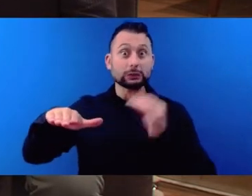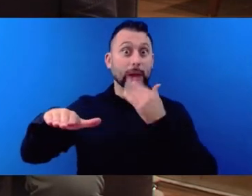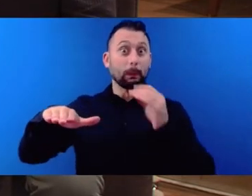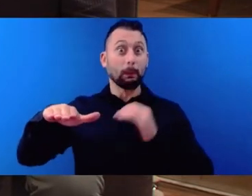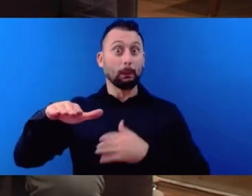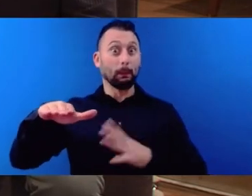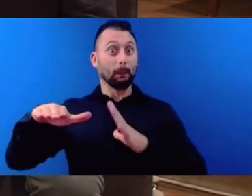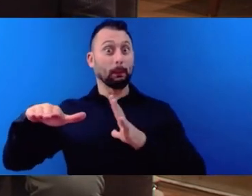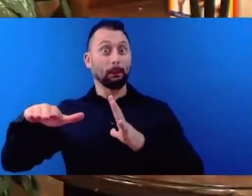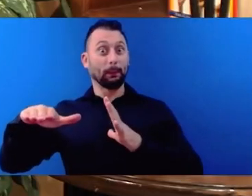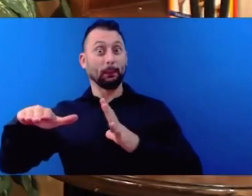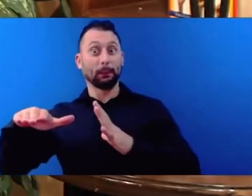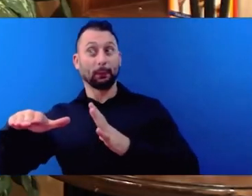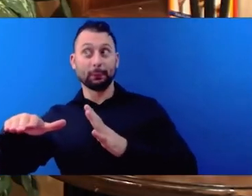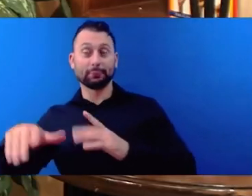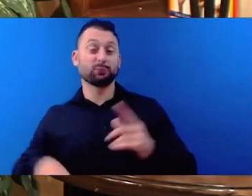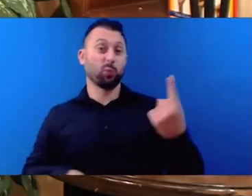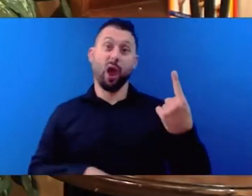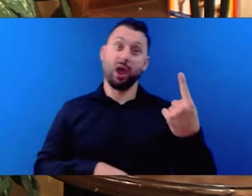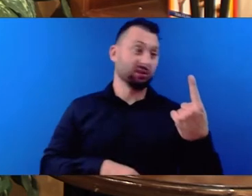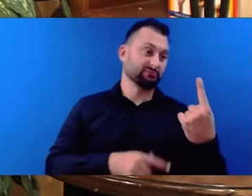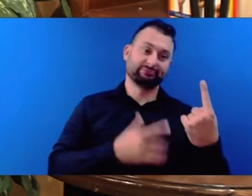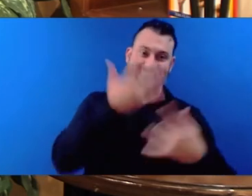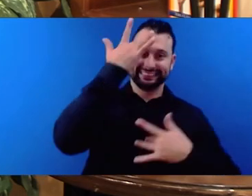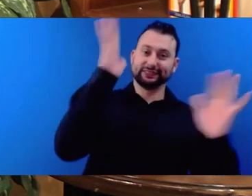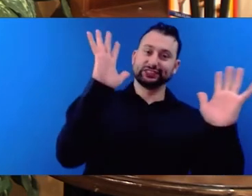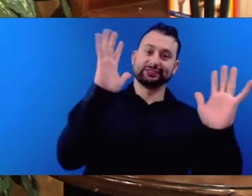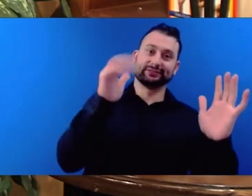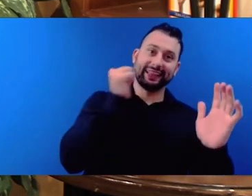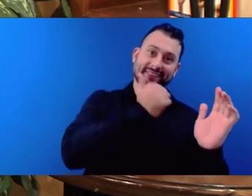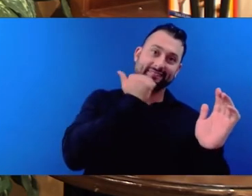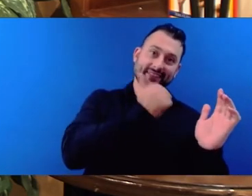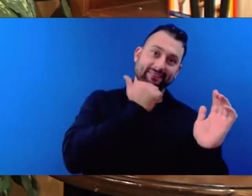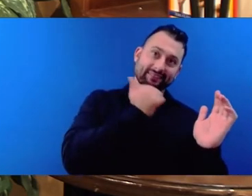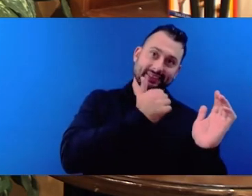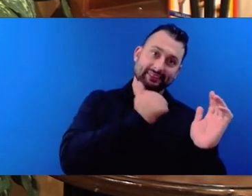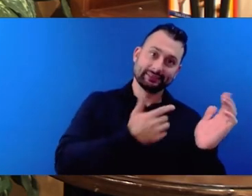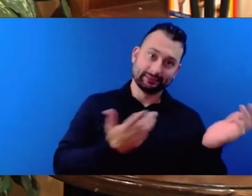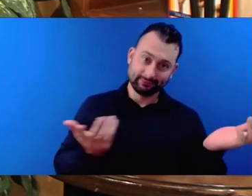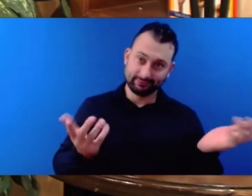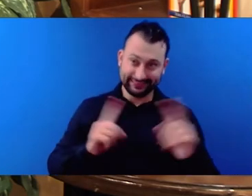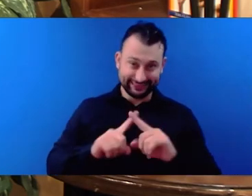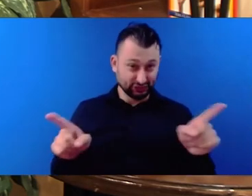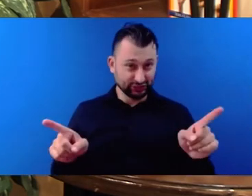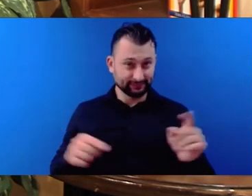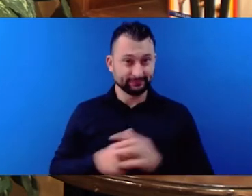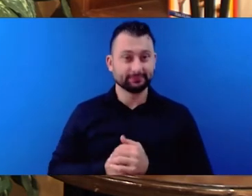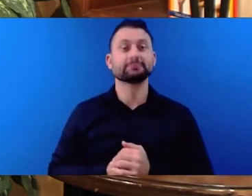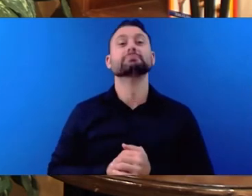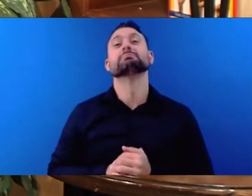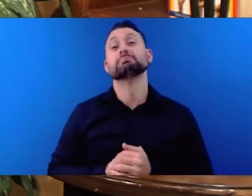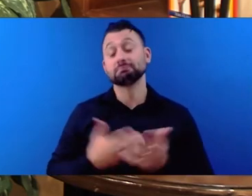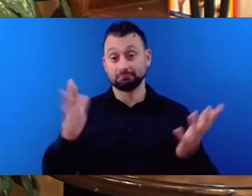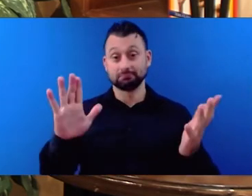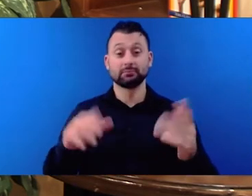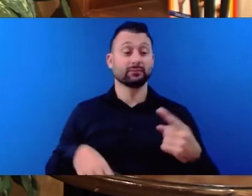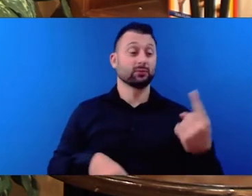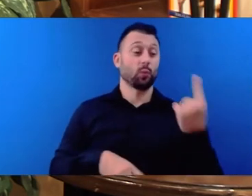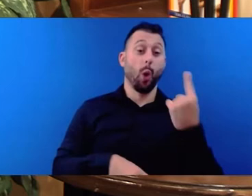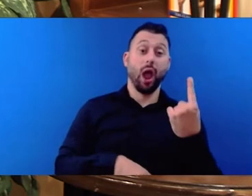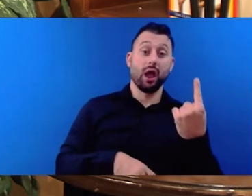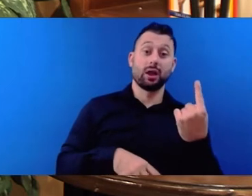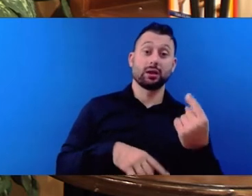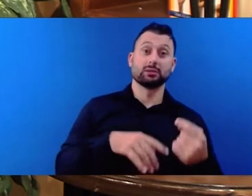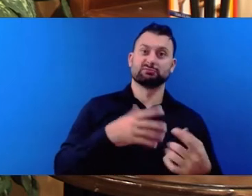that? Yes, there is certainly things you can do to help prevent type 2 diabetes. Some risk factors